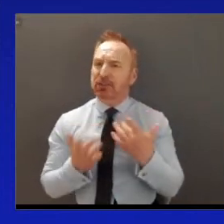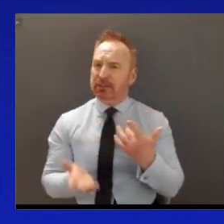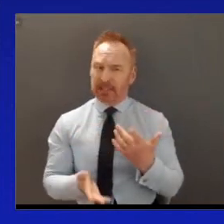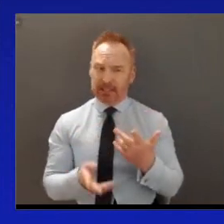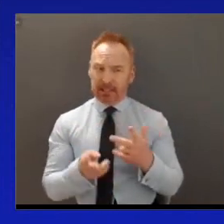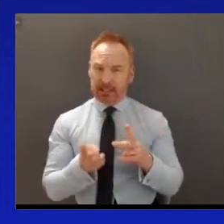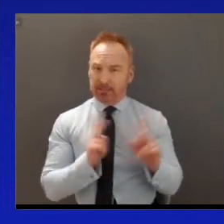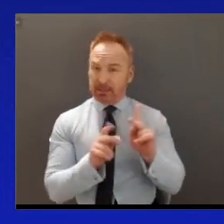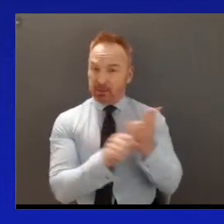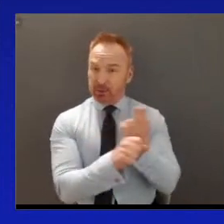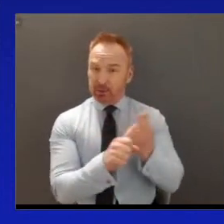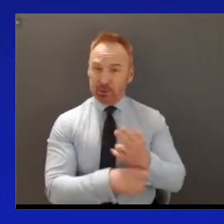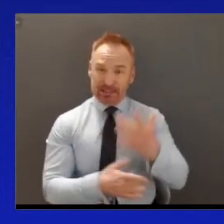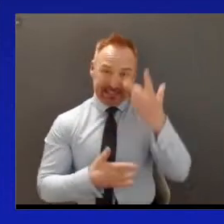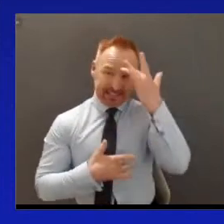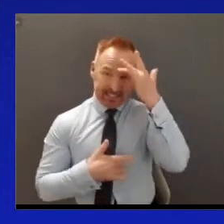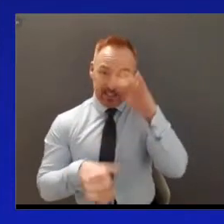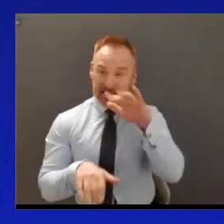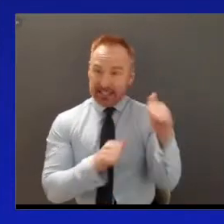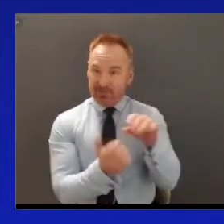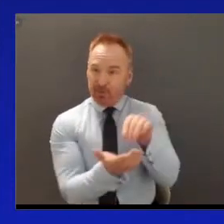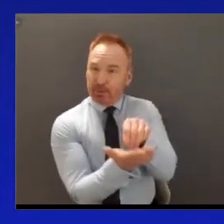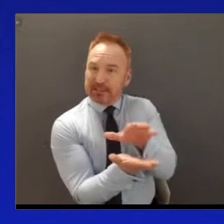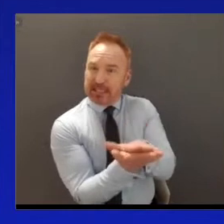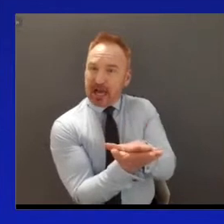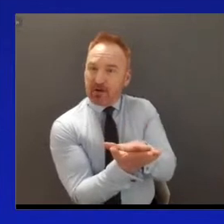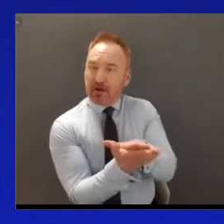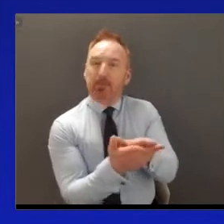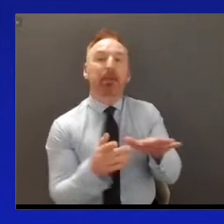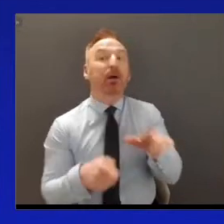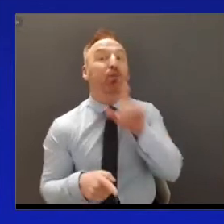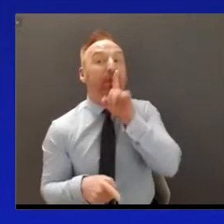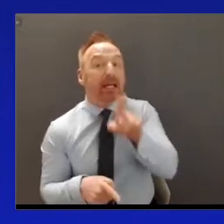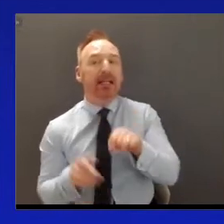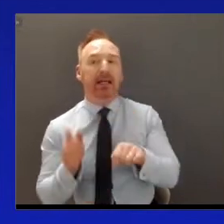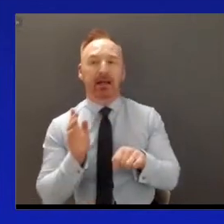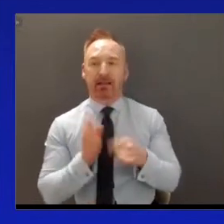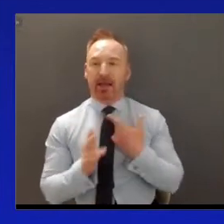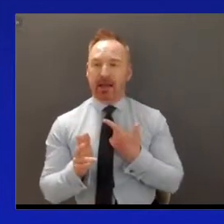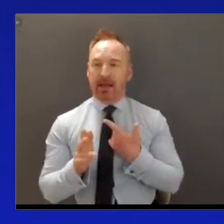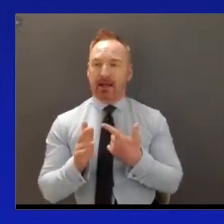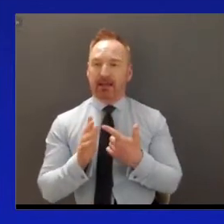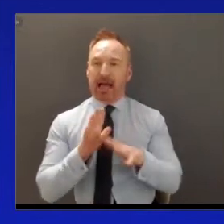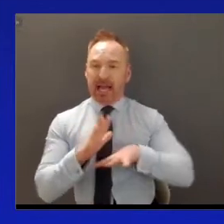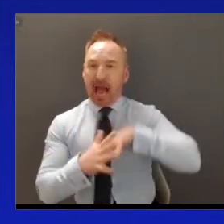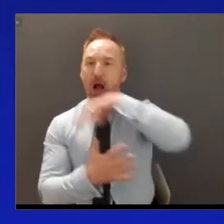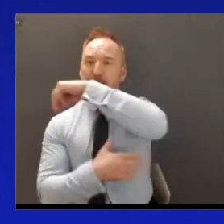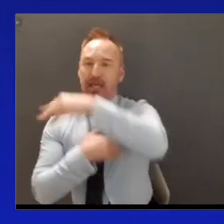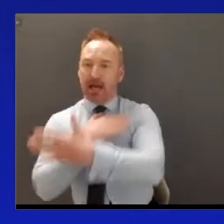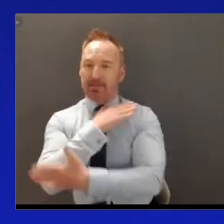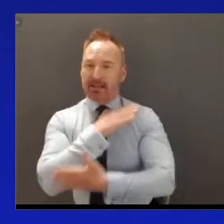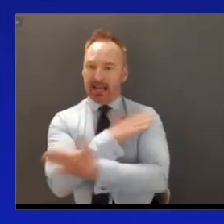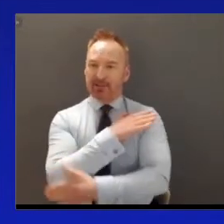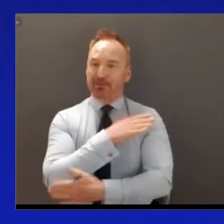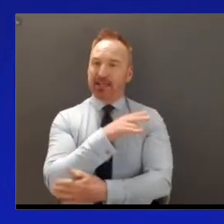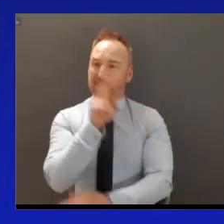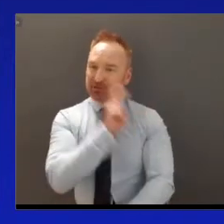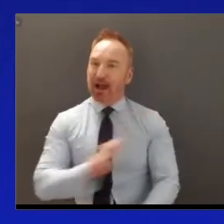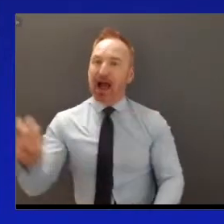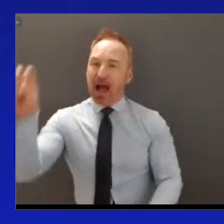doing in the city that might put other employees at risk? So there's a lot of different questions in your question. So